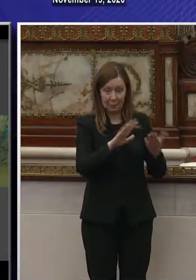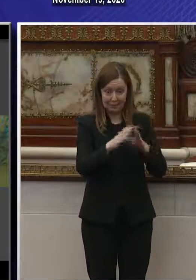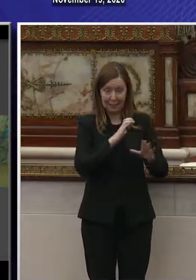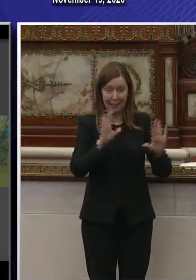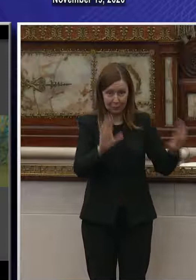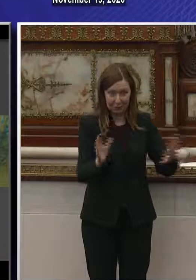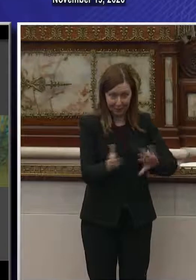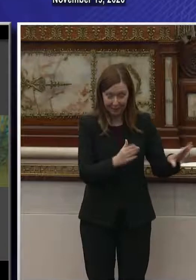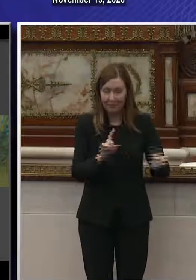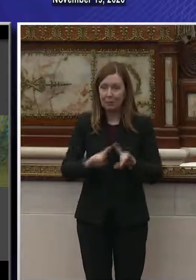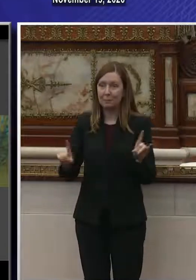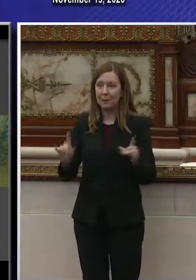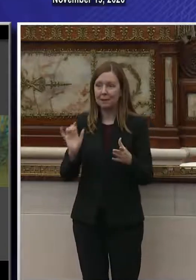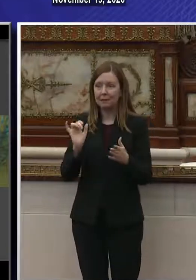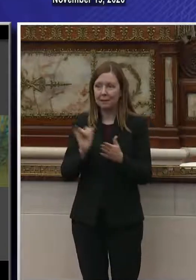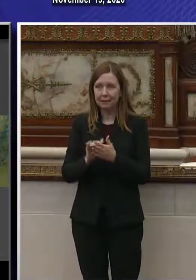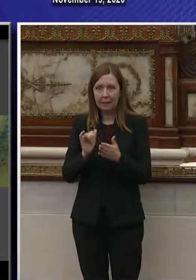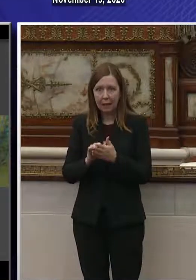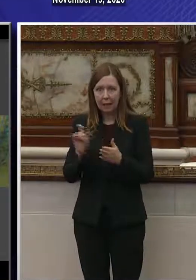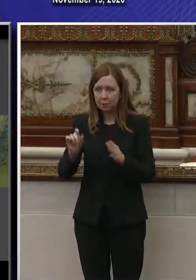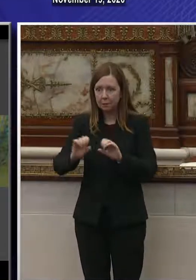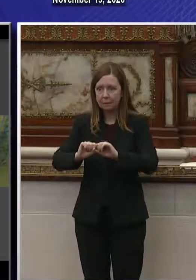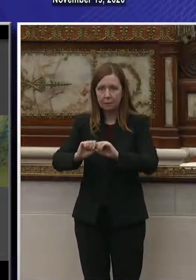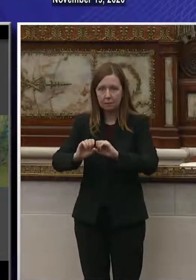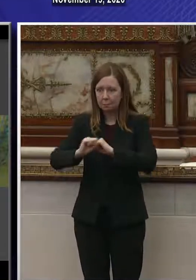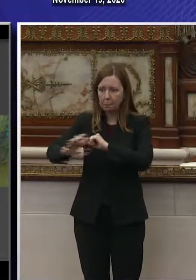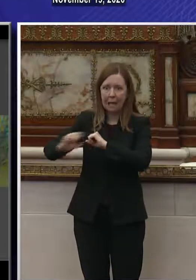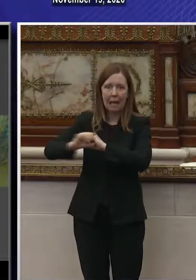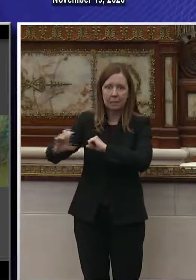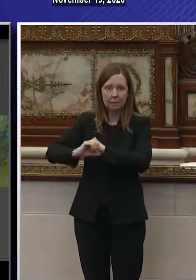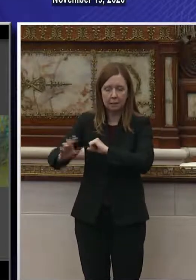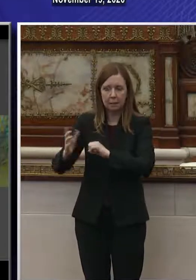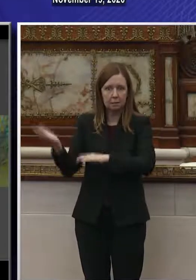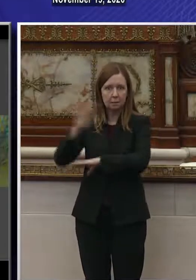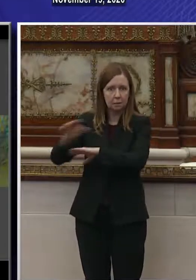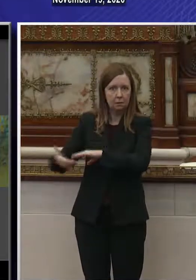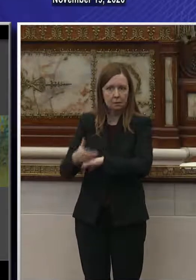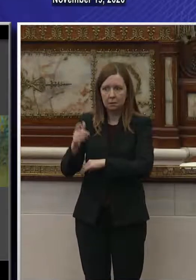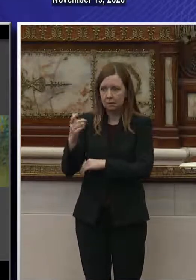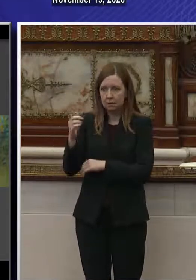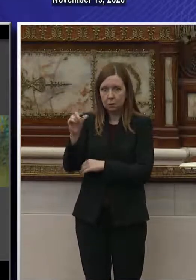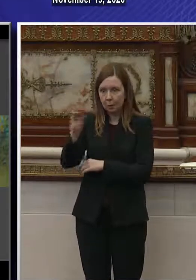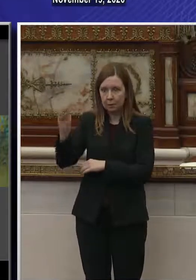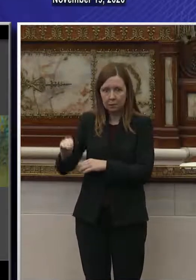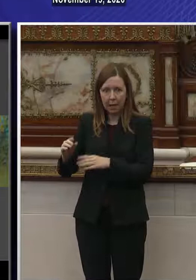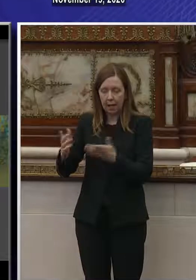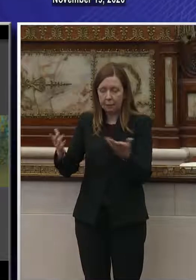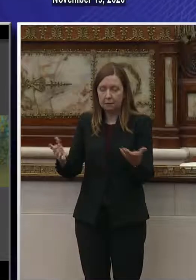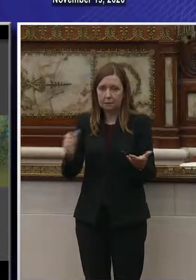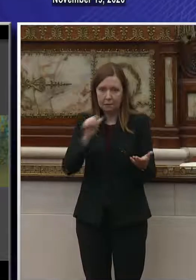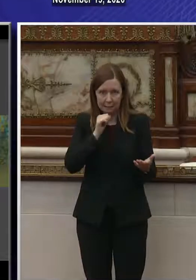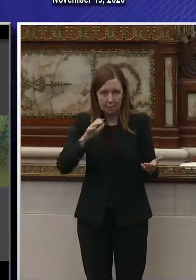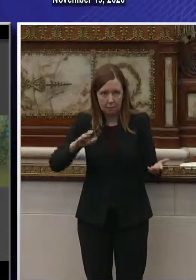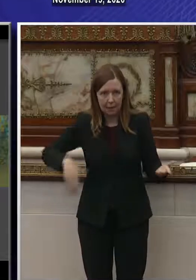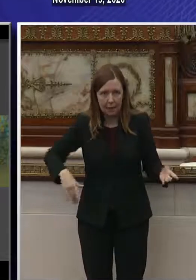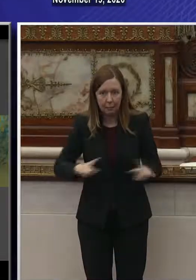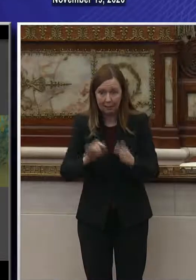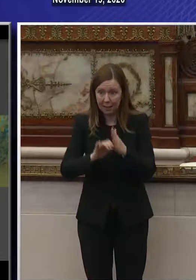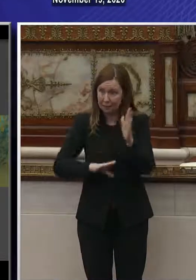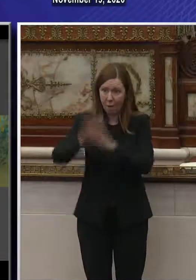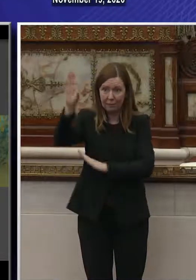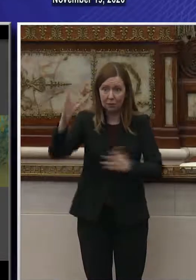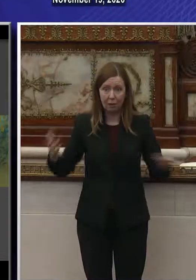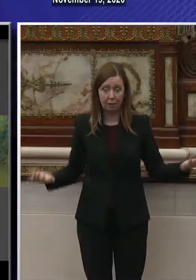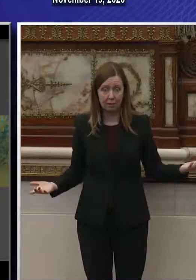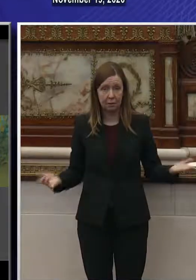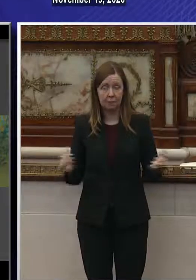but that should be like blasted in our face 24/7. I do not necessarily feel like it has, but that is off the chart. I mean, this